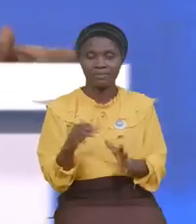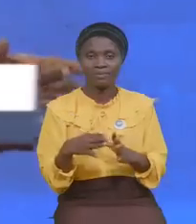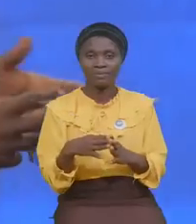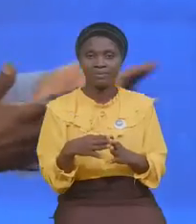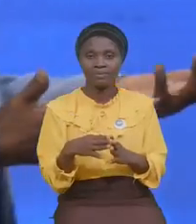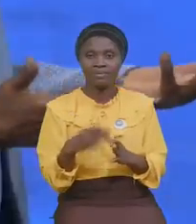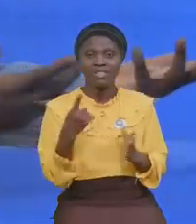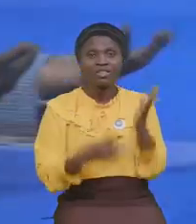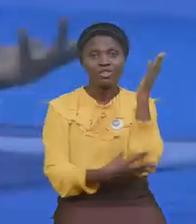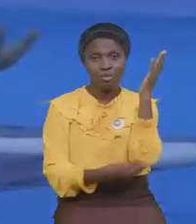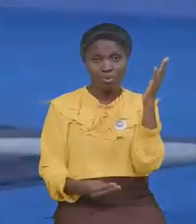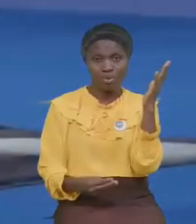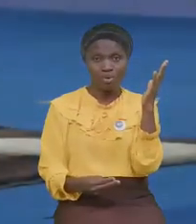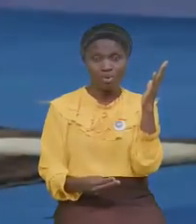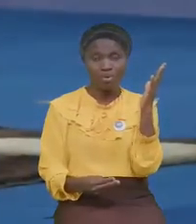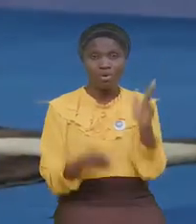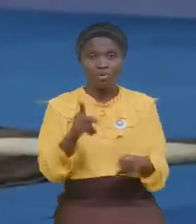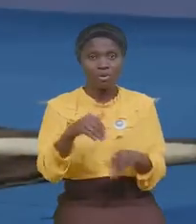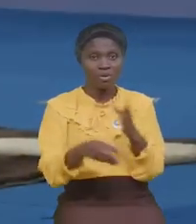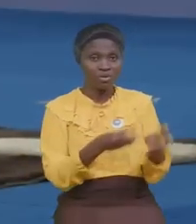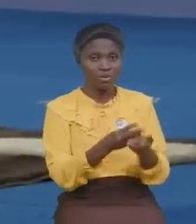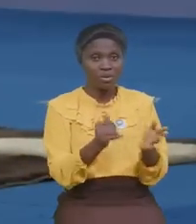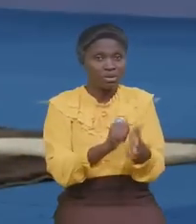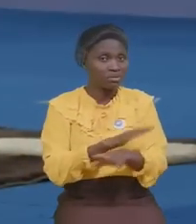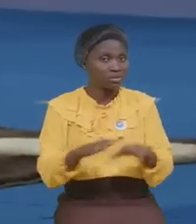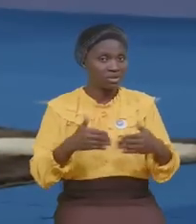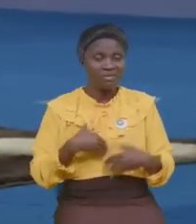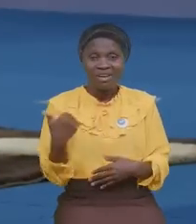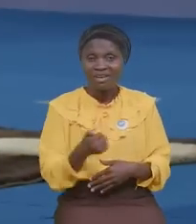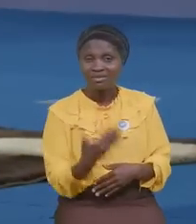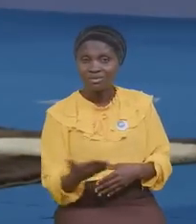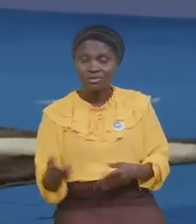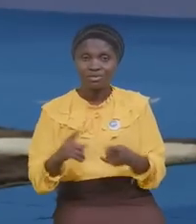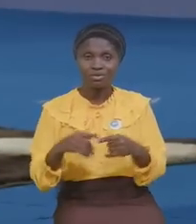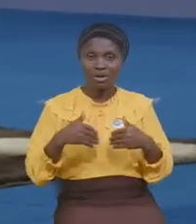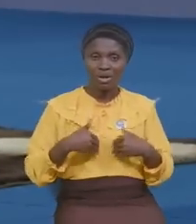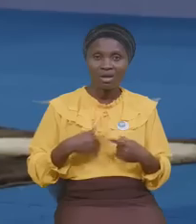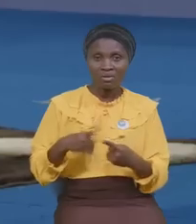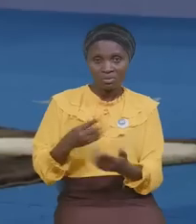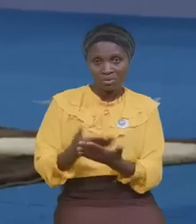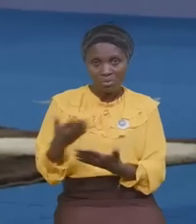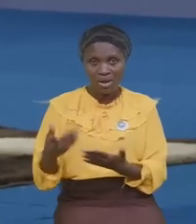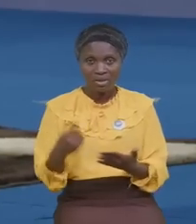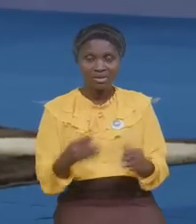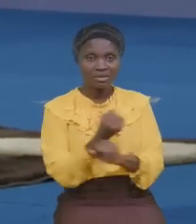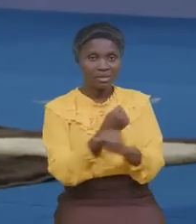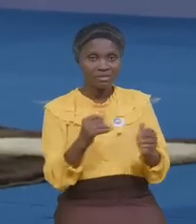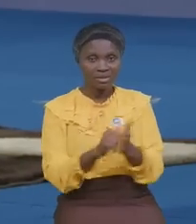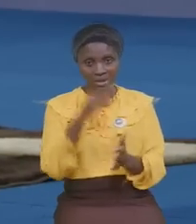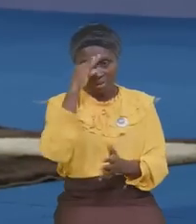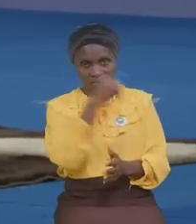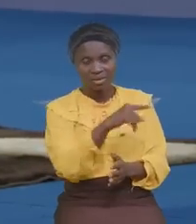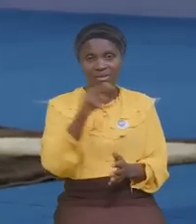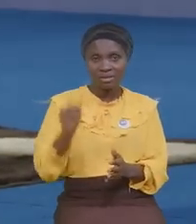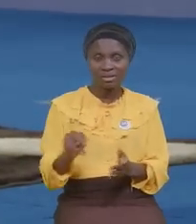The poor is the one that doesn't have any resources to have to buy the salvation that he needs that should take